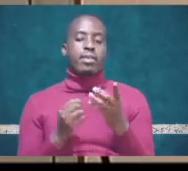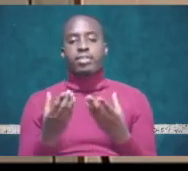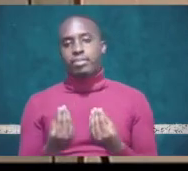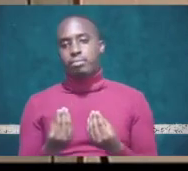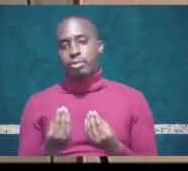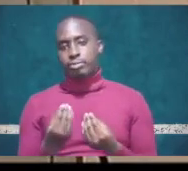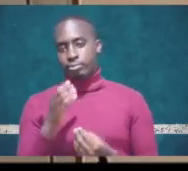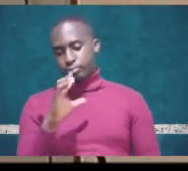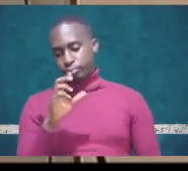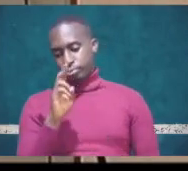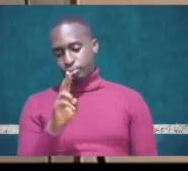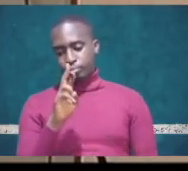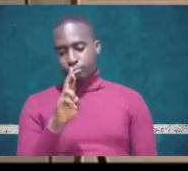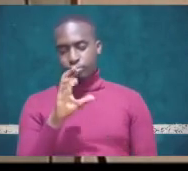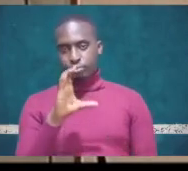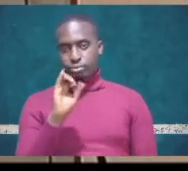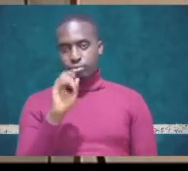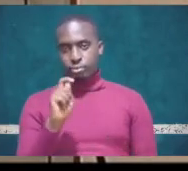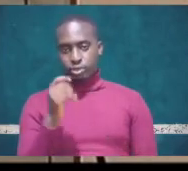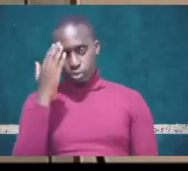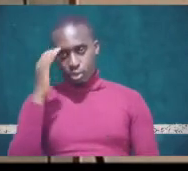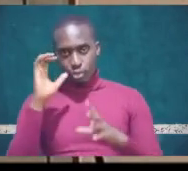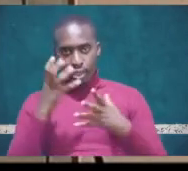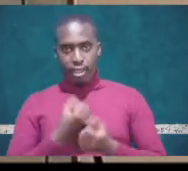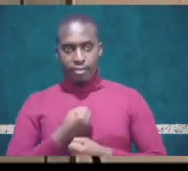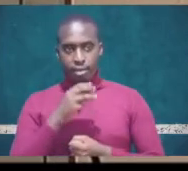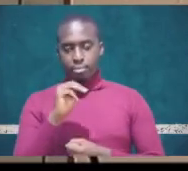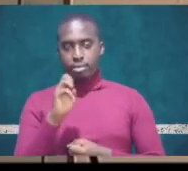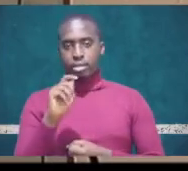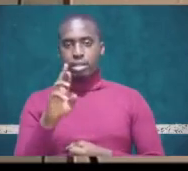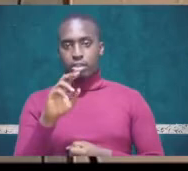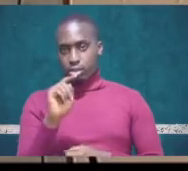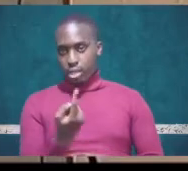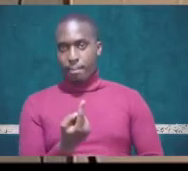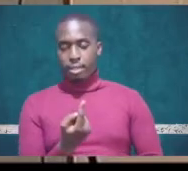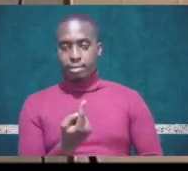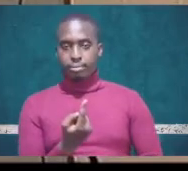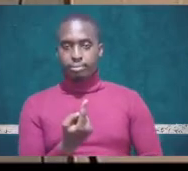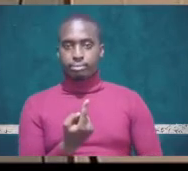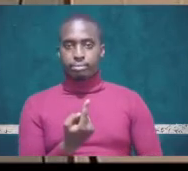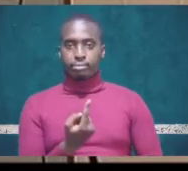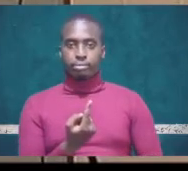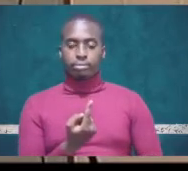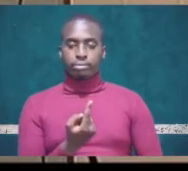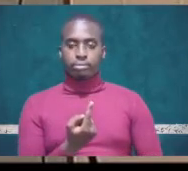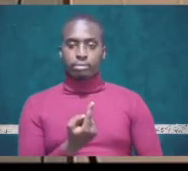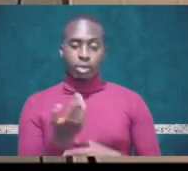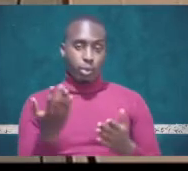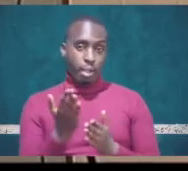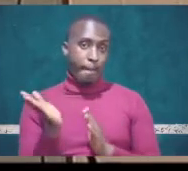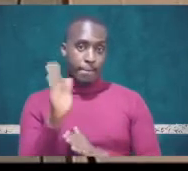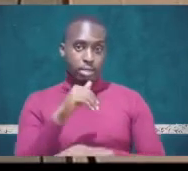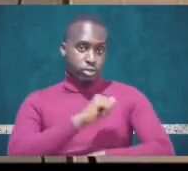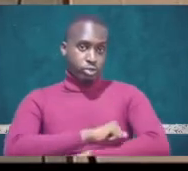simple circuit into which you have a potentiometer. That is one. So whenever you go back